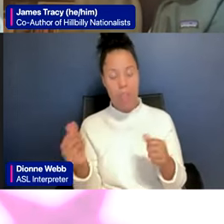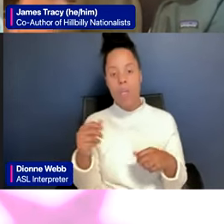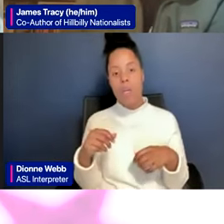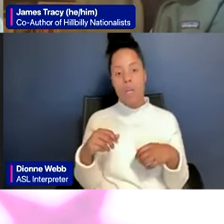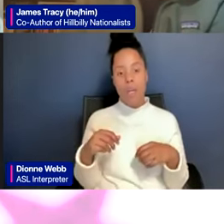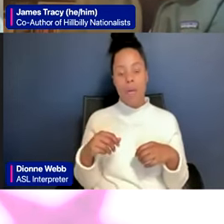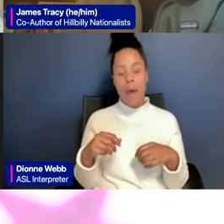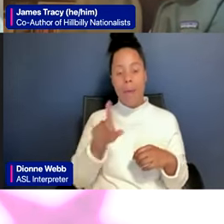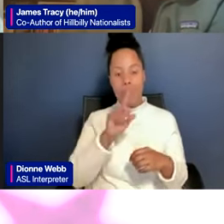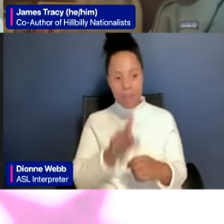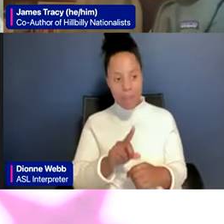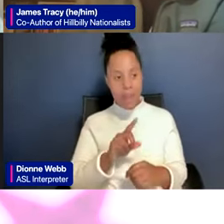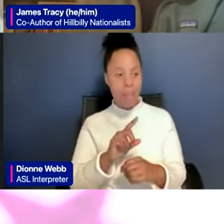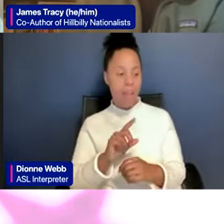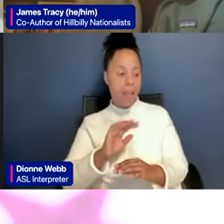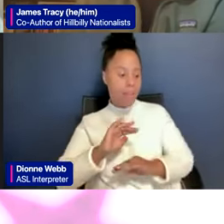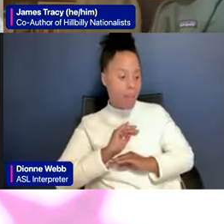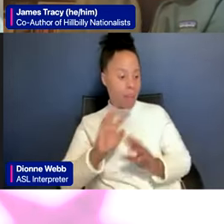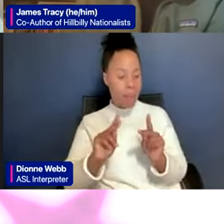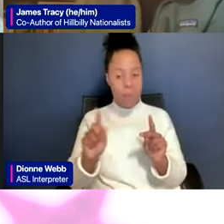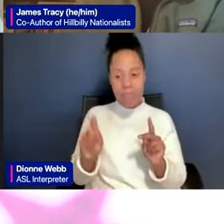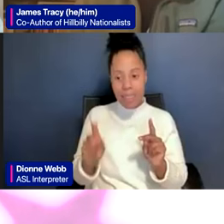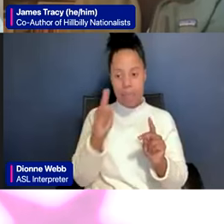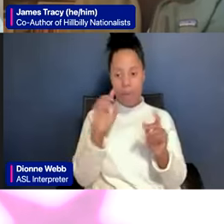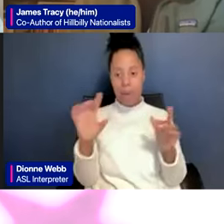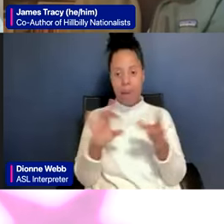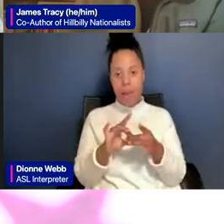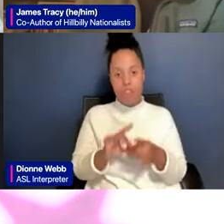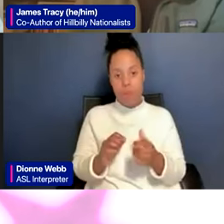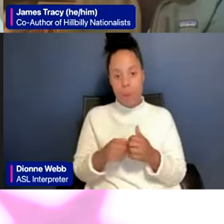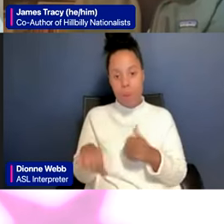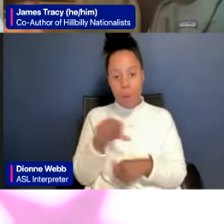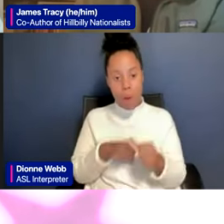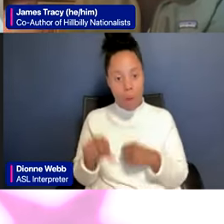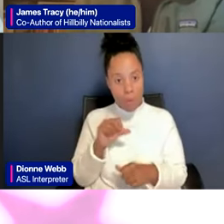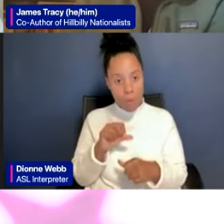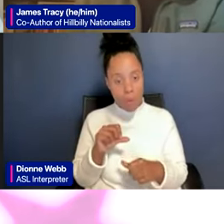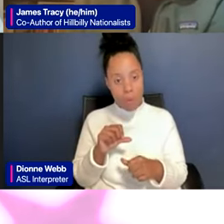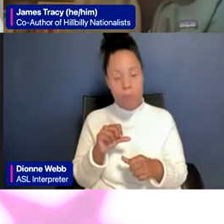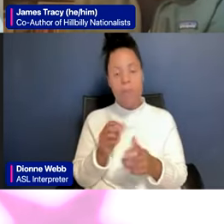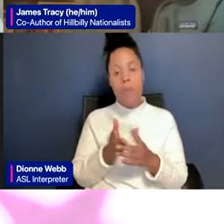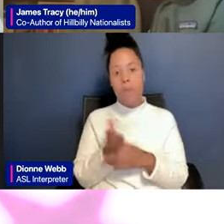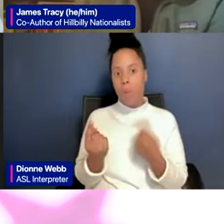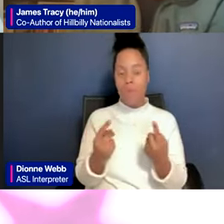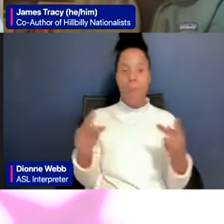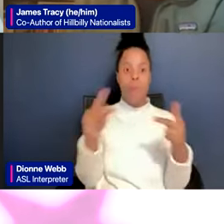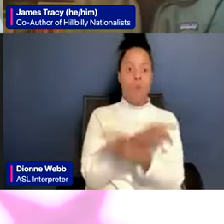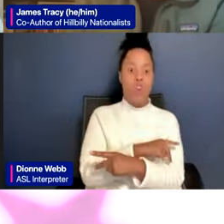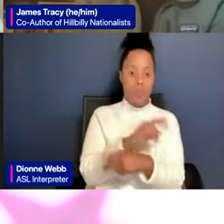filling people's needs for connection with one another through one of the worst versions of